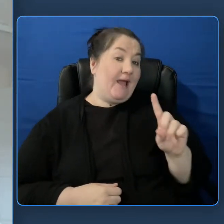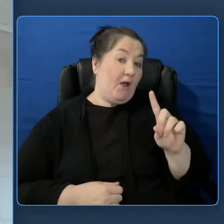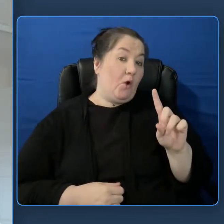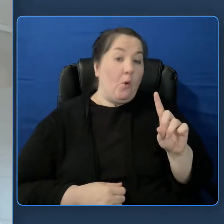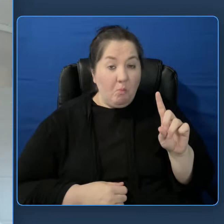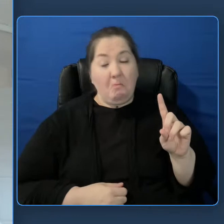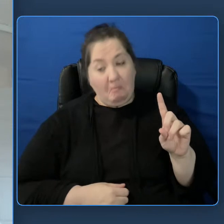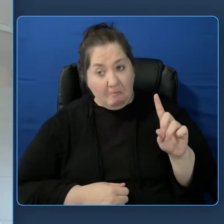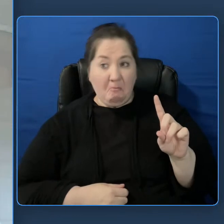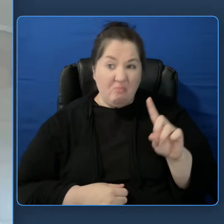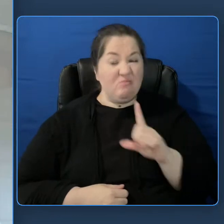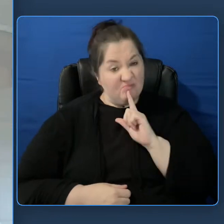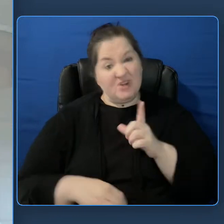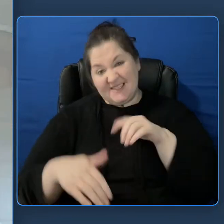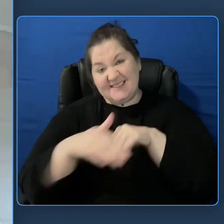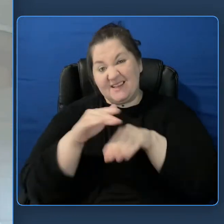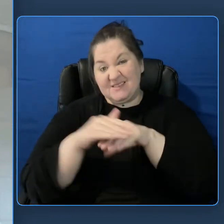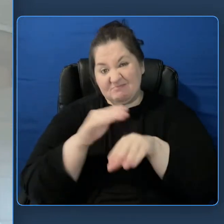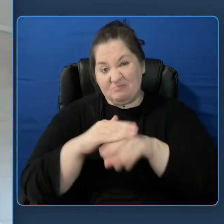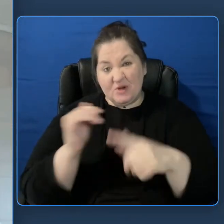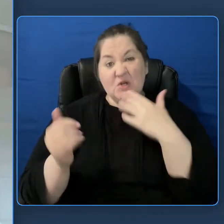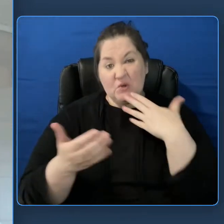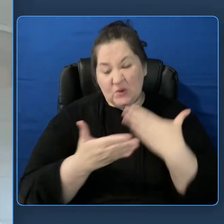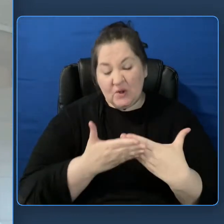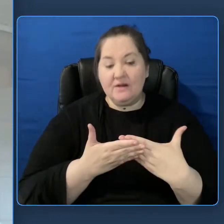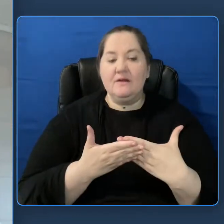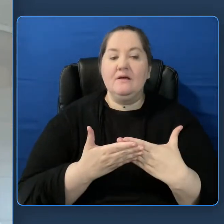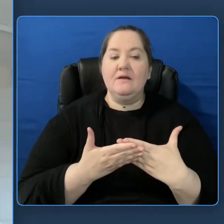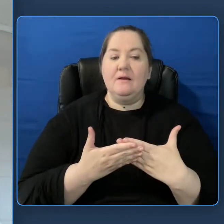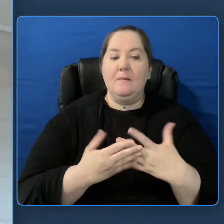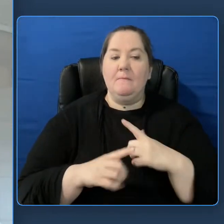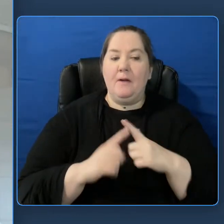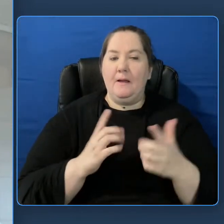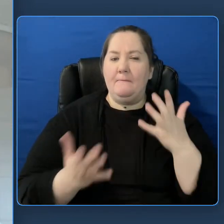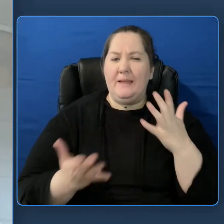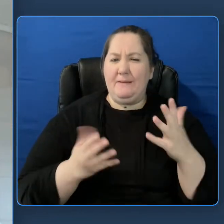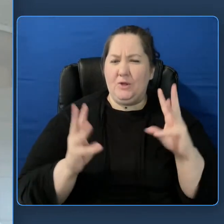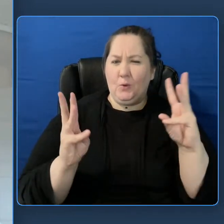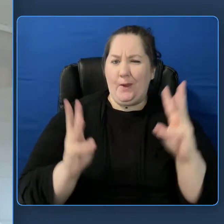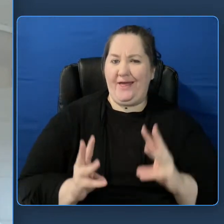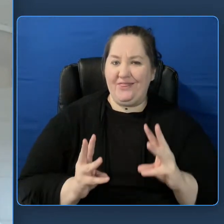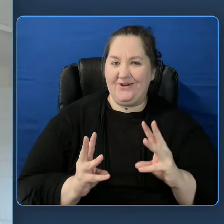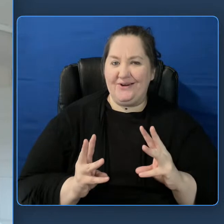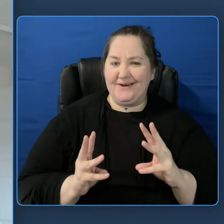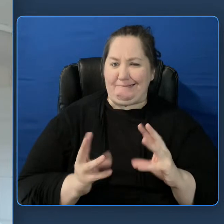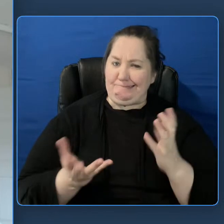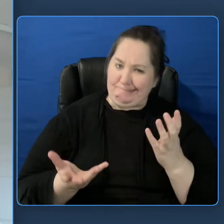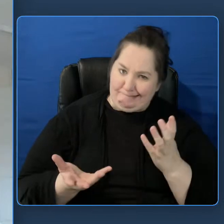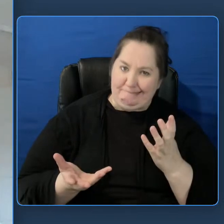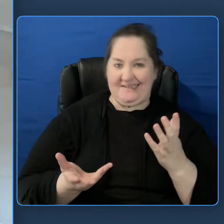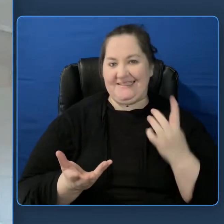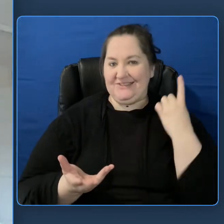is pretty accessible, but a lot of that probably just has to do with the weather and the